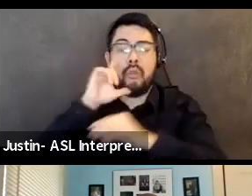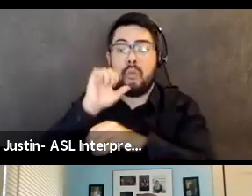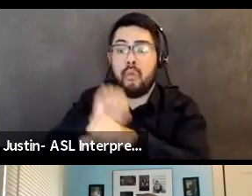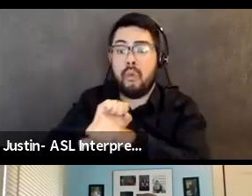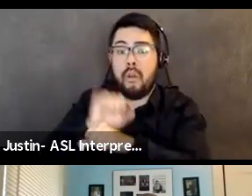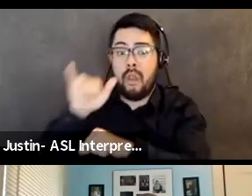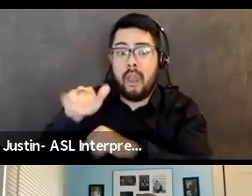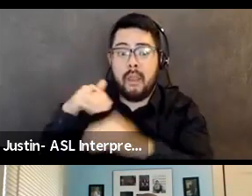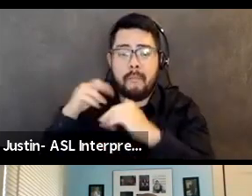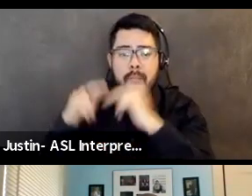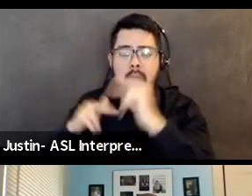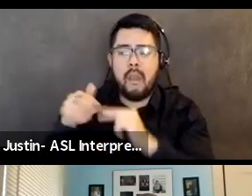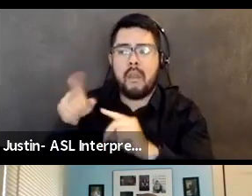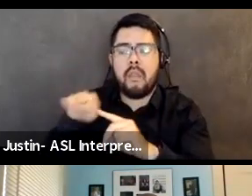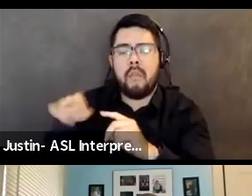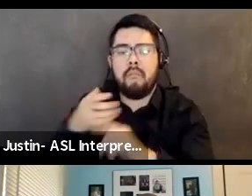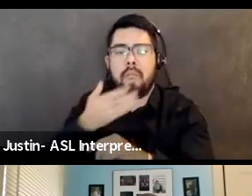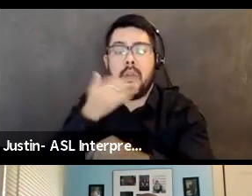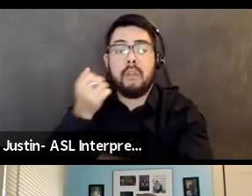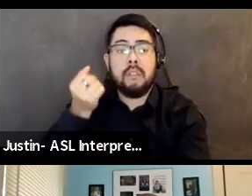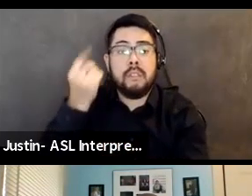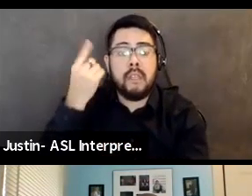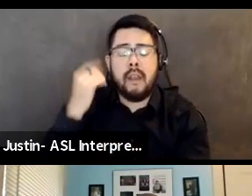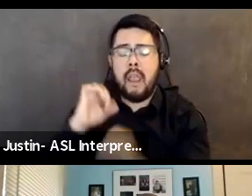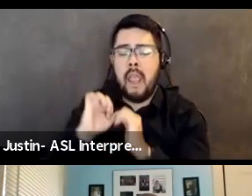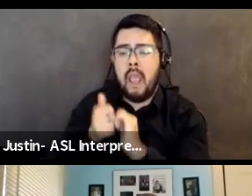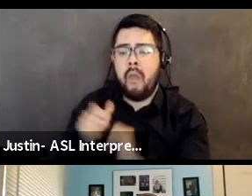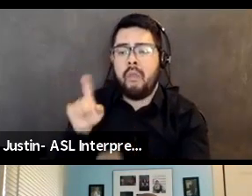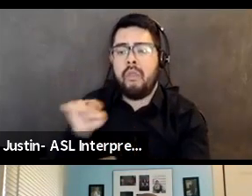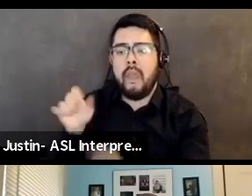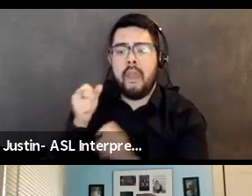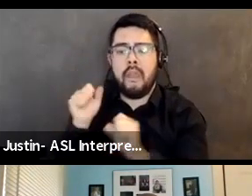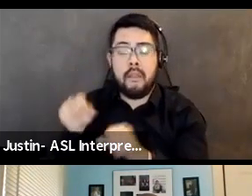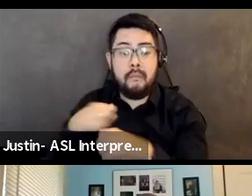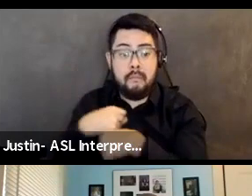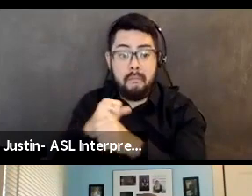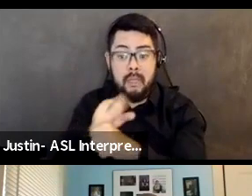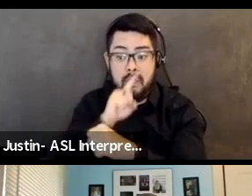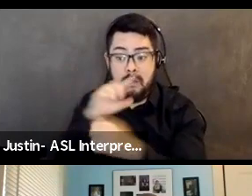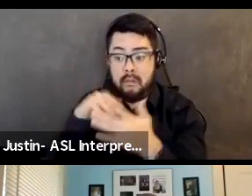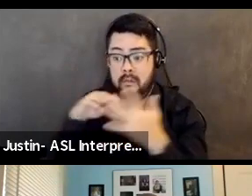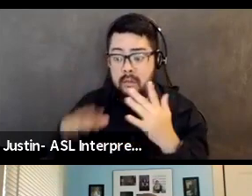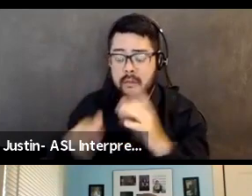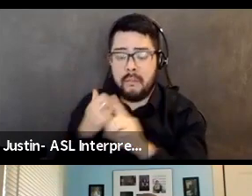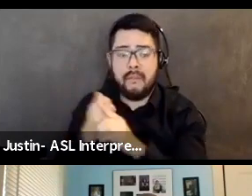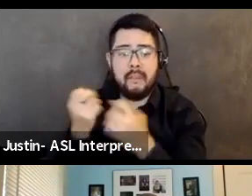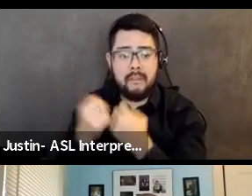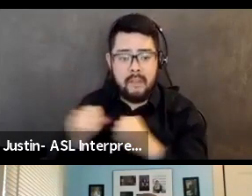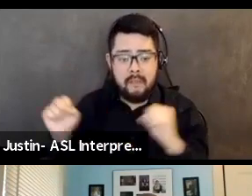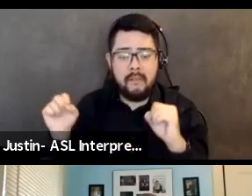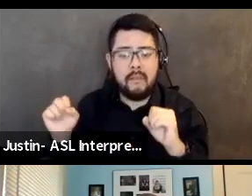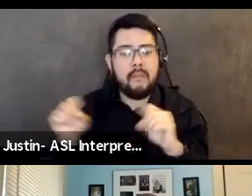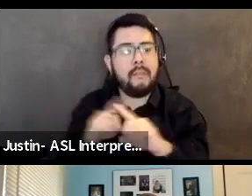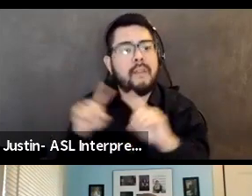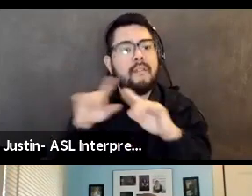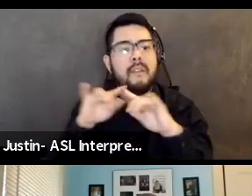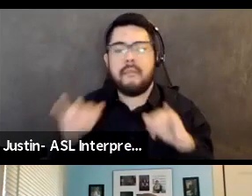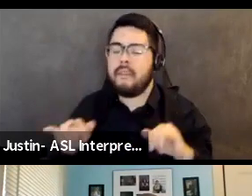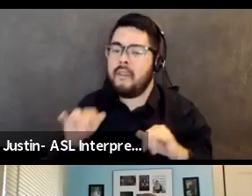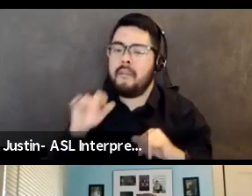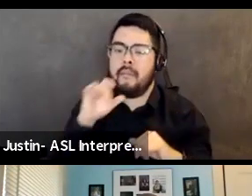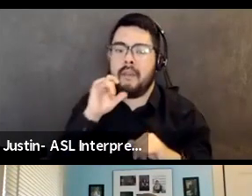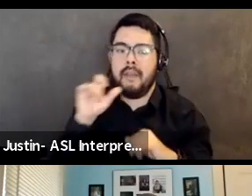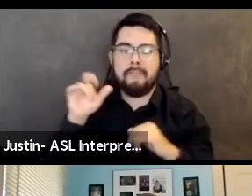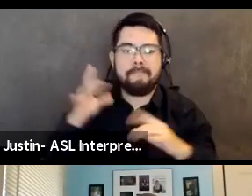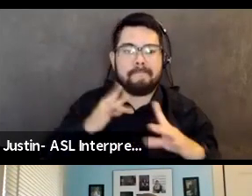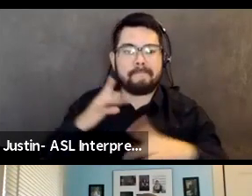sense of how they can ensure that students are safe while not incurring all of these negative